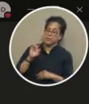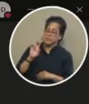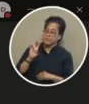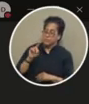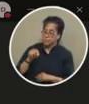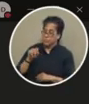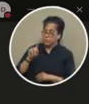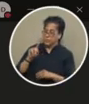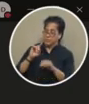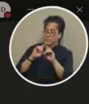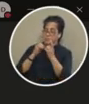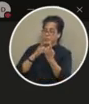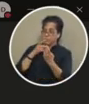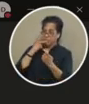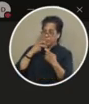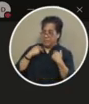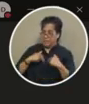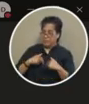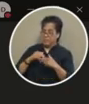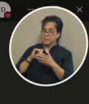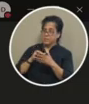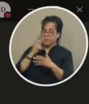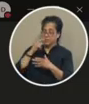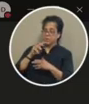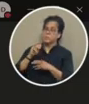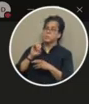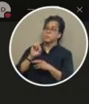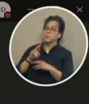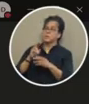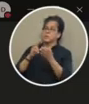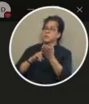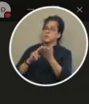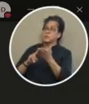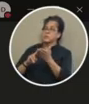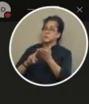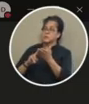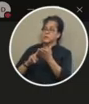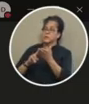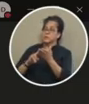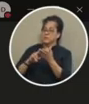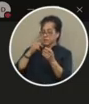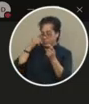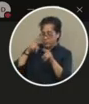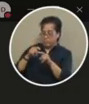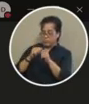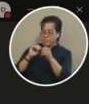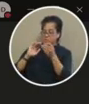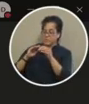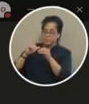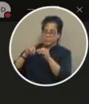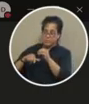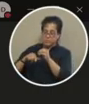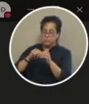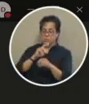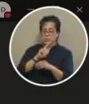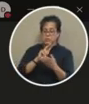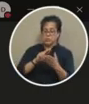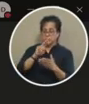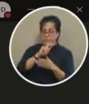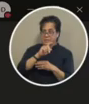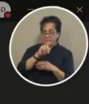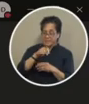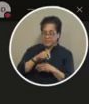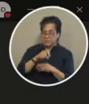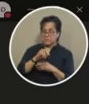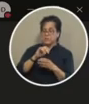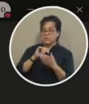7.1 is for the Department of Public Health. This is for the mayor to be authorized to sign an interlocal agreement between the city of El Paso and the University of Texas.